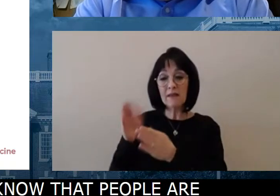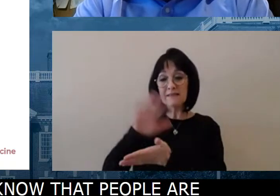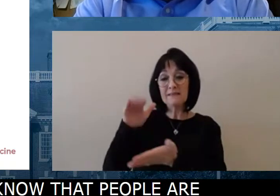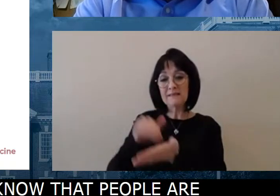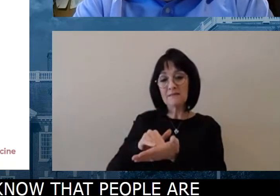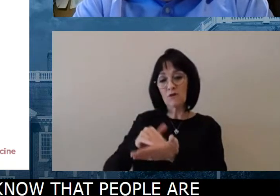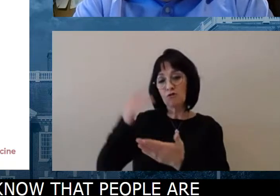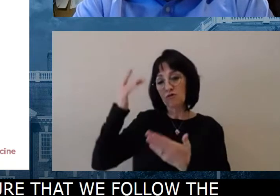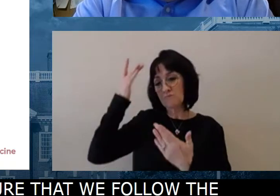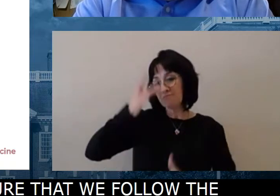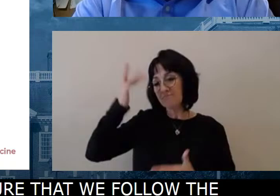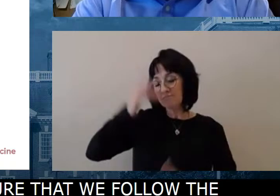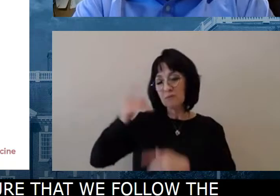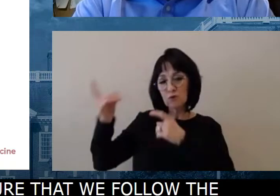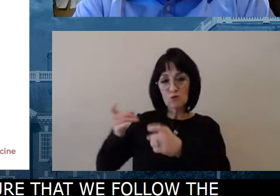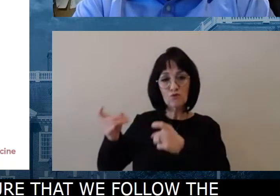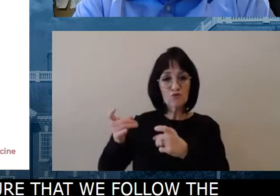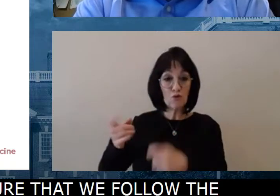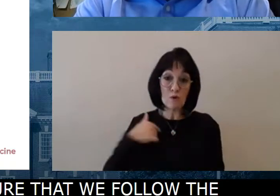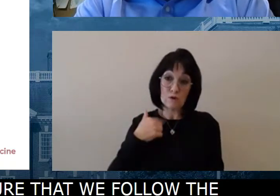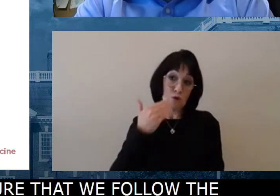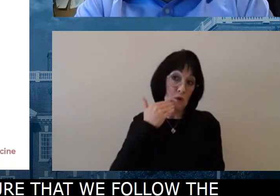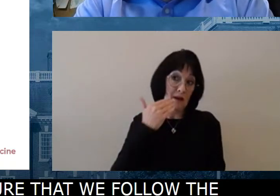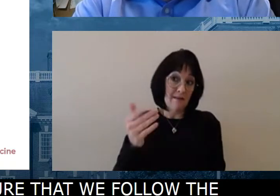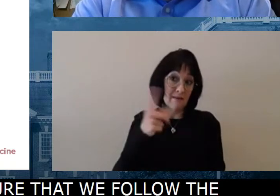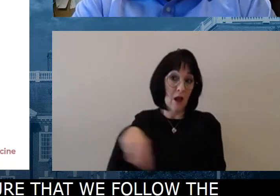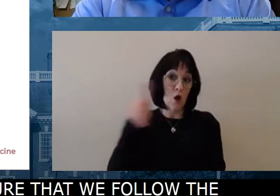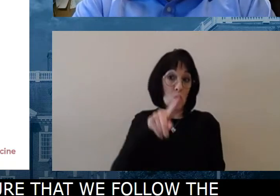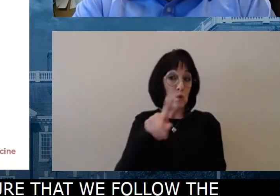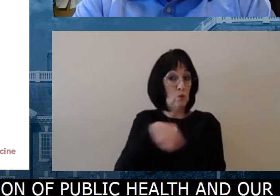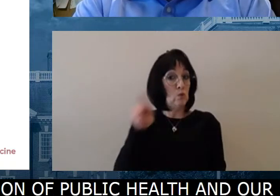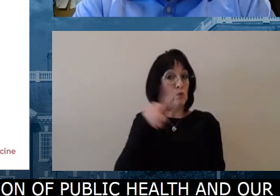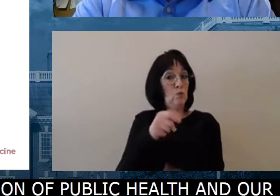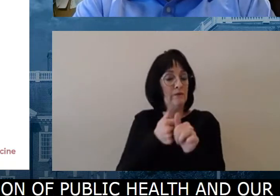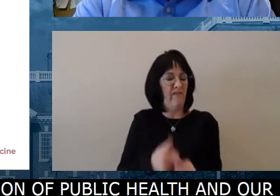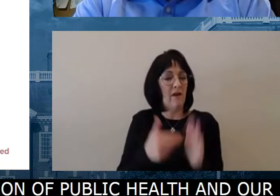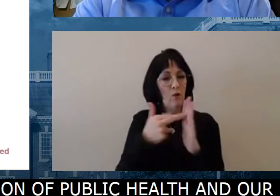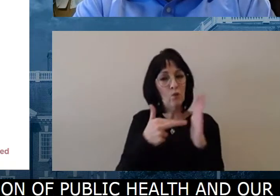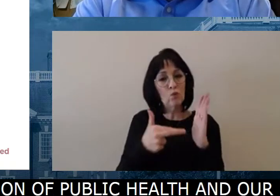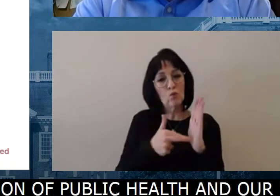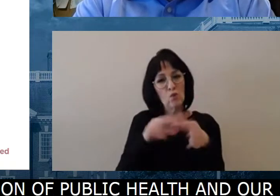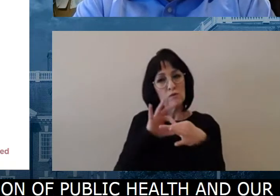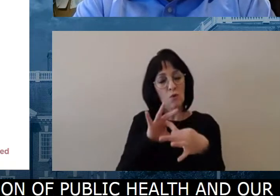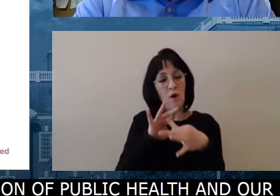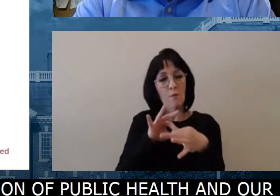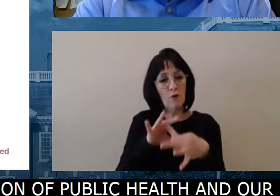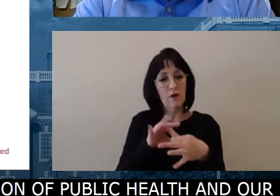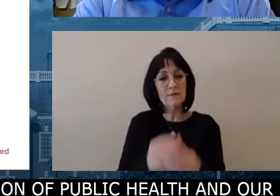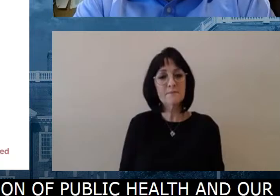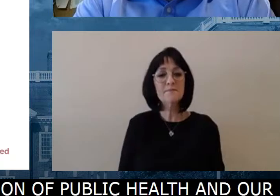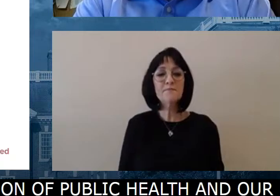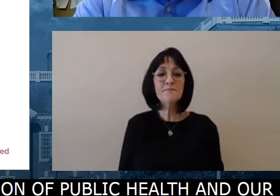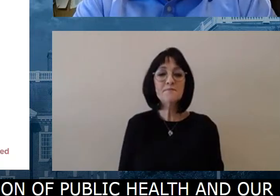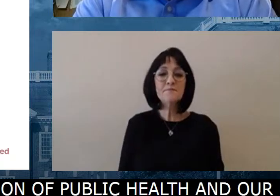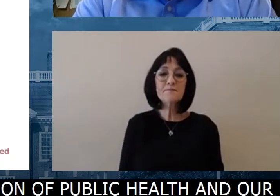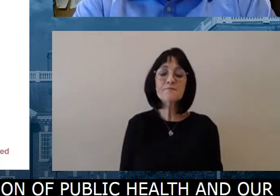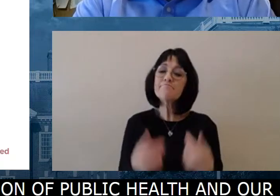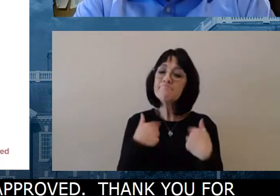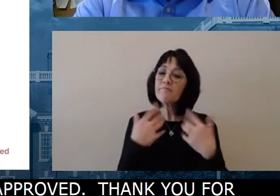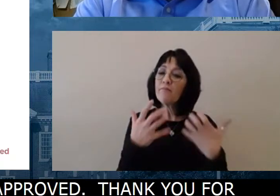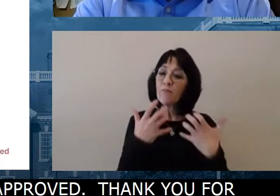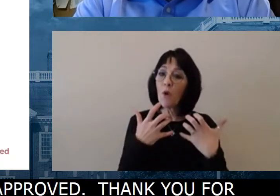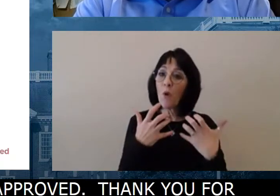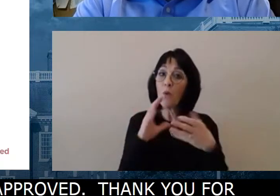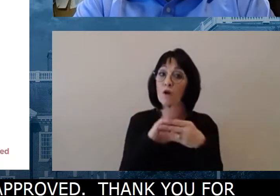So thank you in advance for your cooperation with that. Talk a little bit about testing before I turn it over to General Barry, who's really